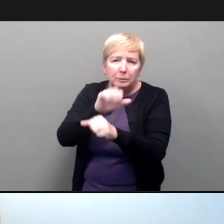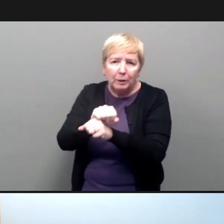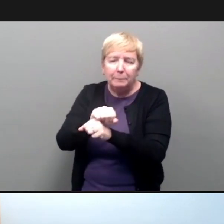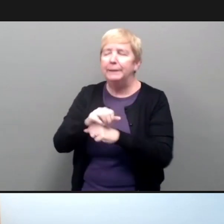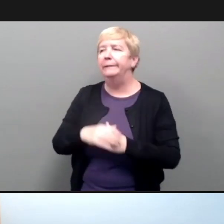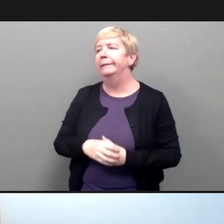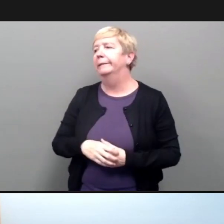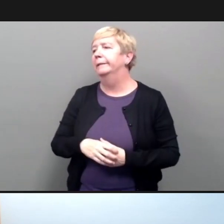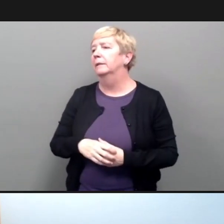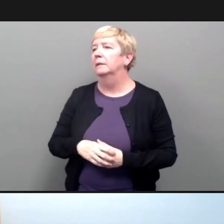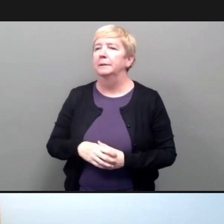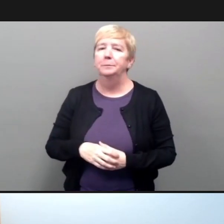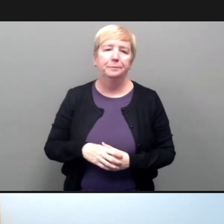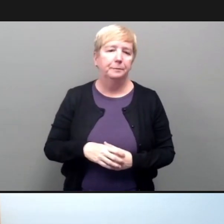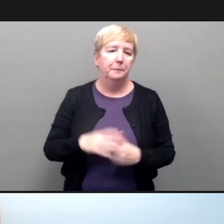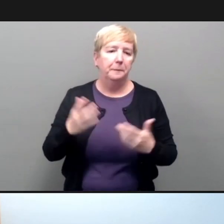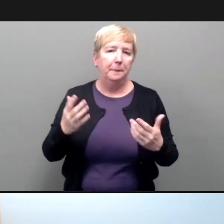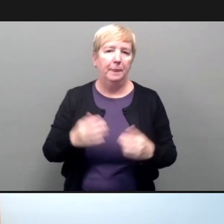with your